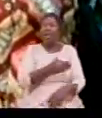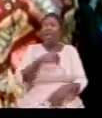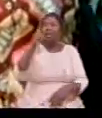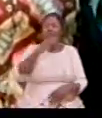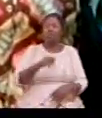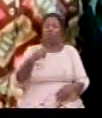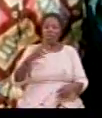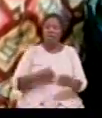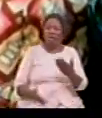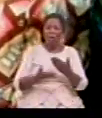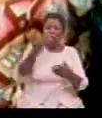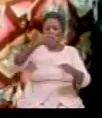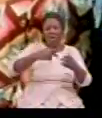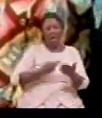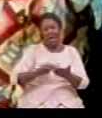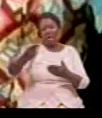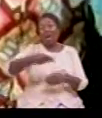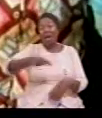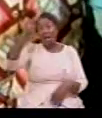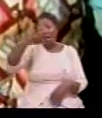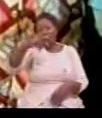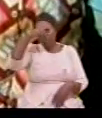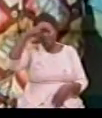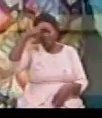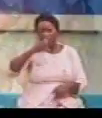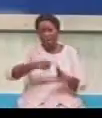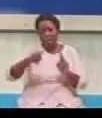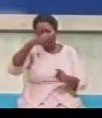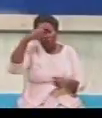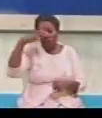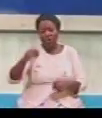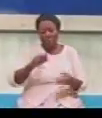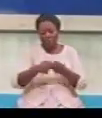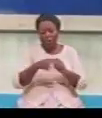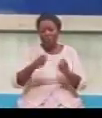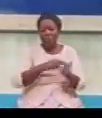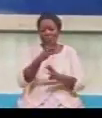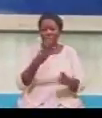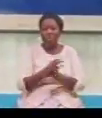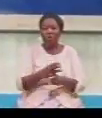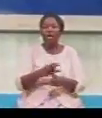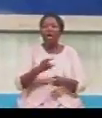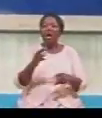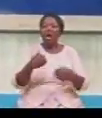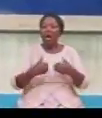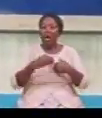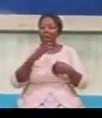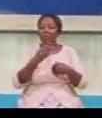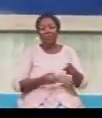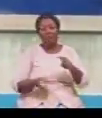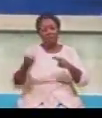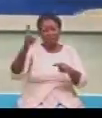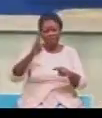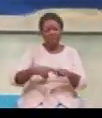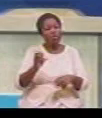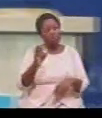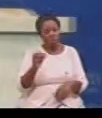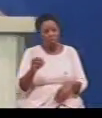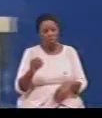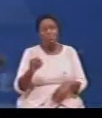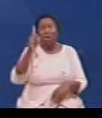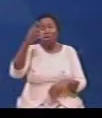Most High. But because the problems of the world have increased, so he